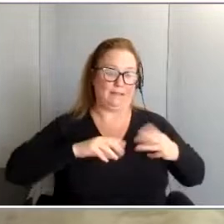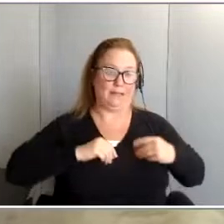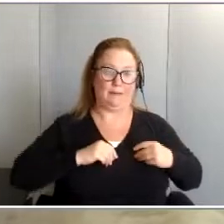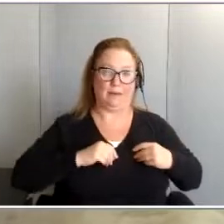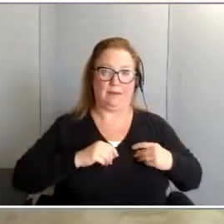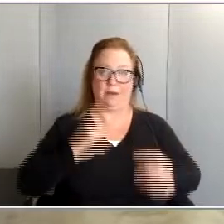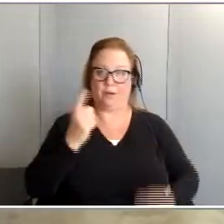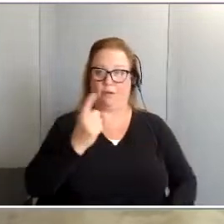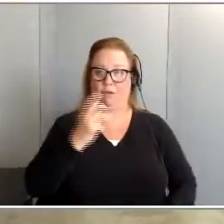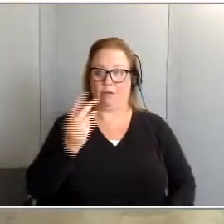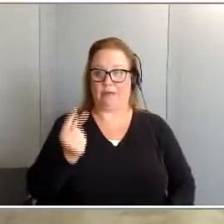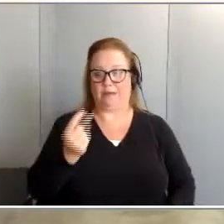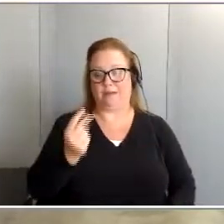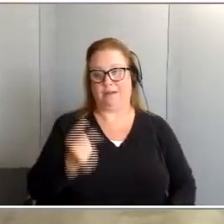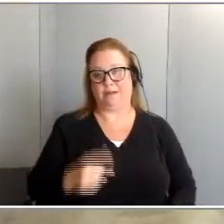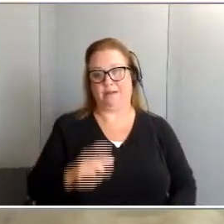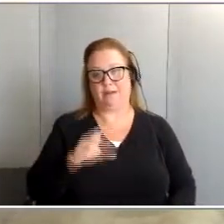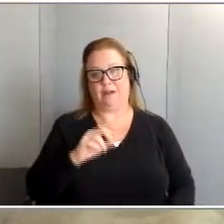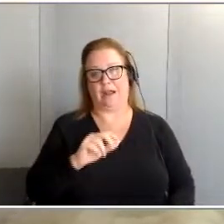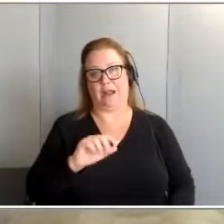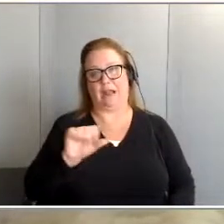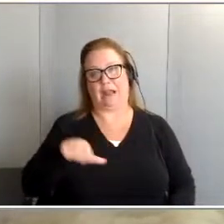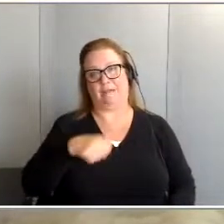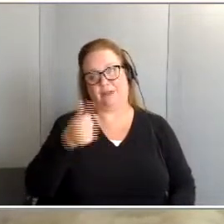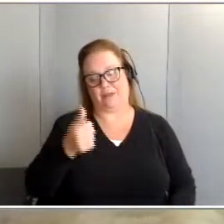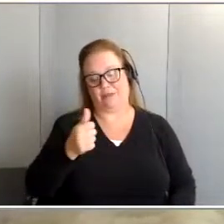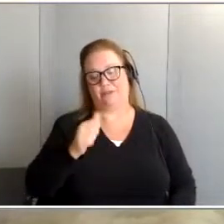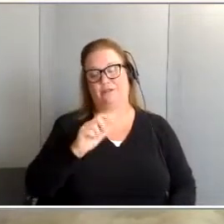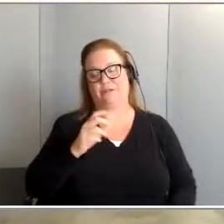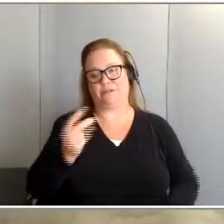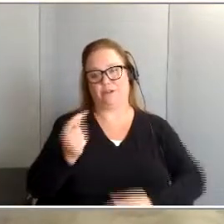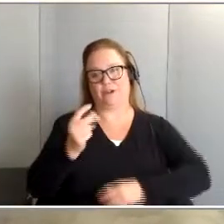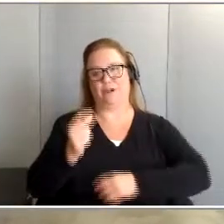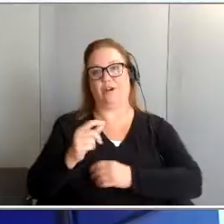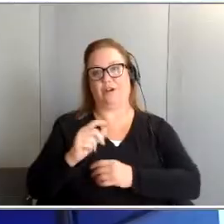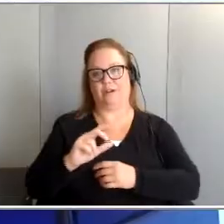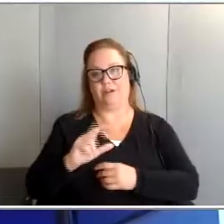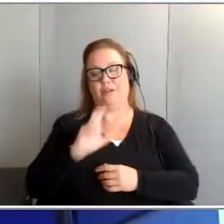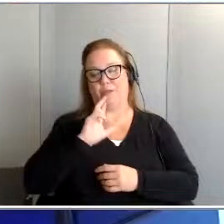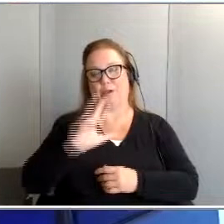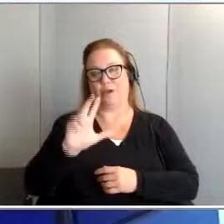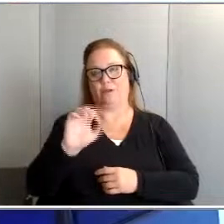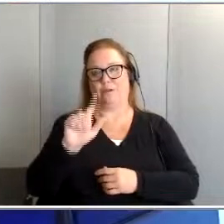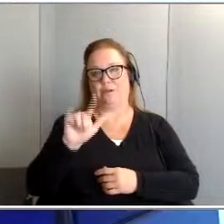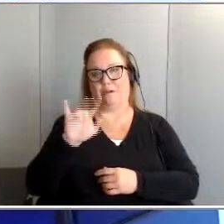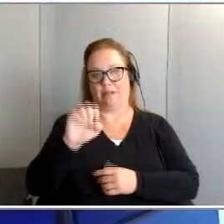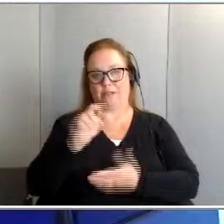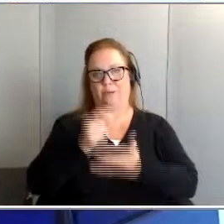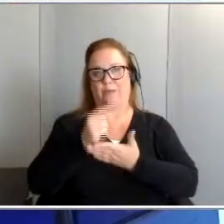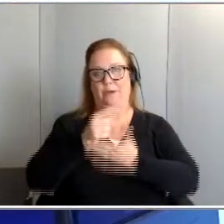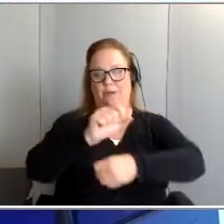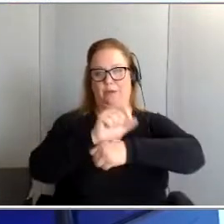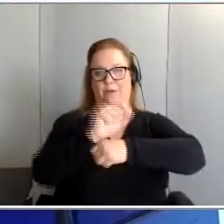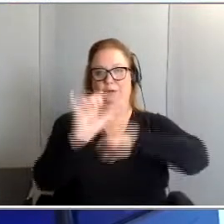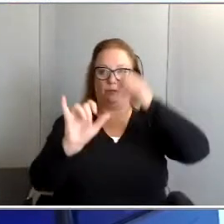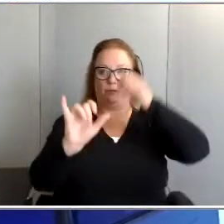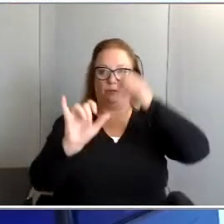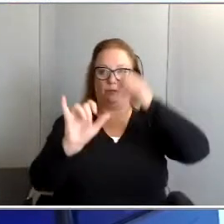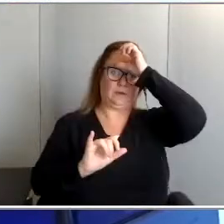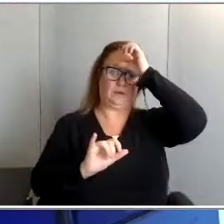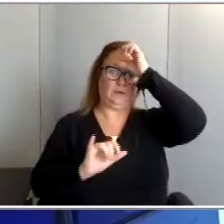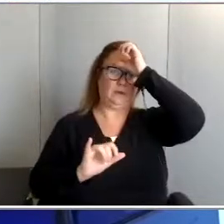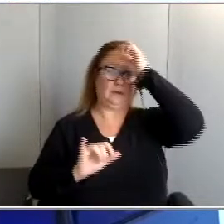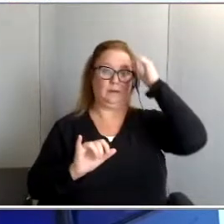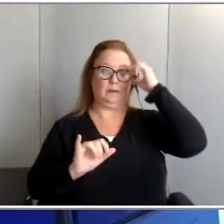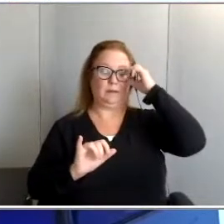dog? no, I have a 3-year-old collie as well who's also doing therapy work. Oh, really? Okay. So you said that year kind of rotten.